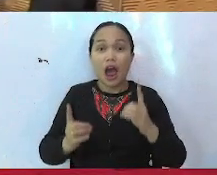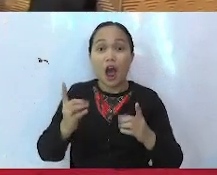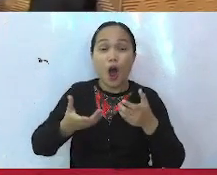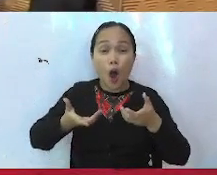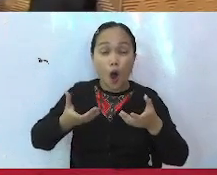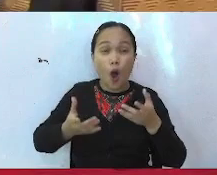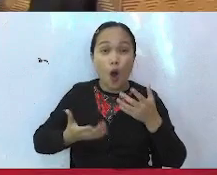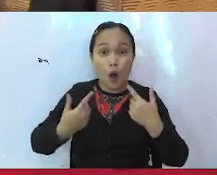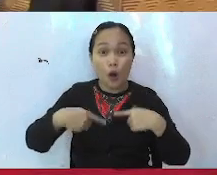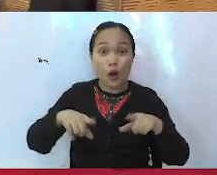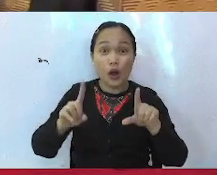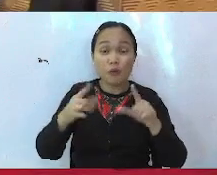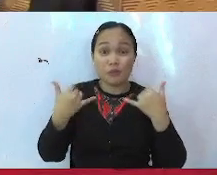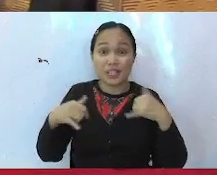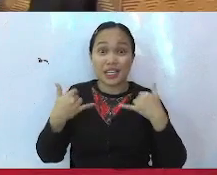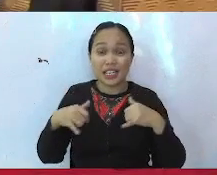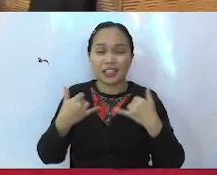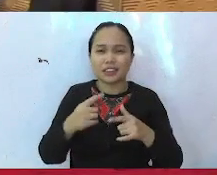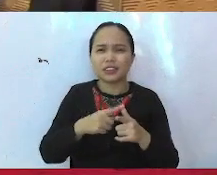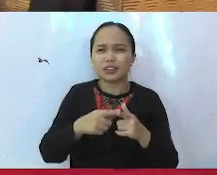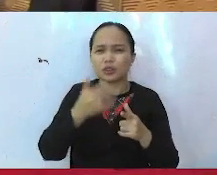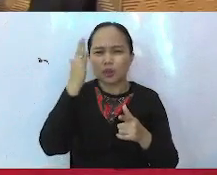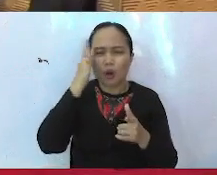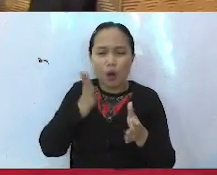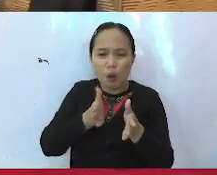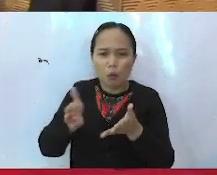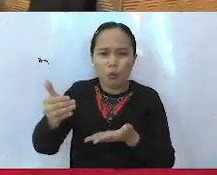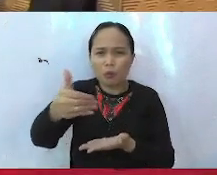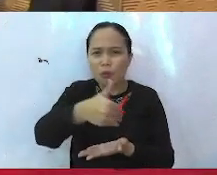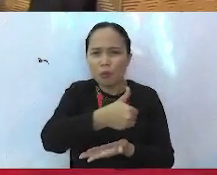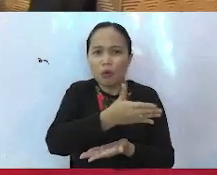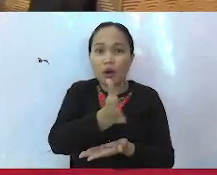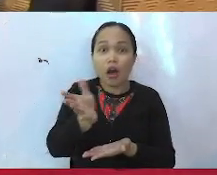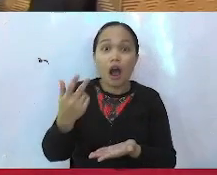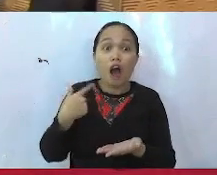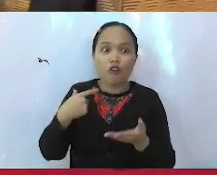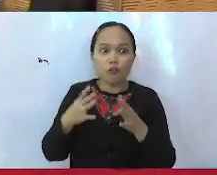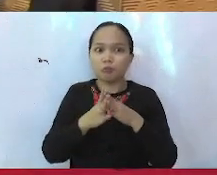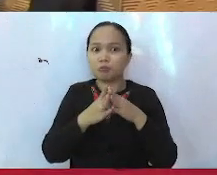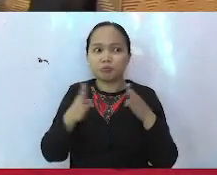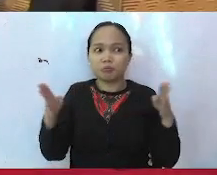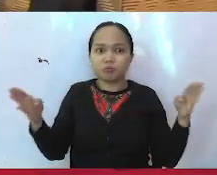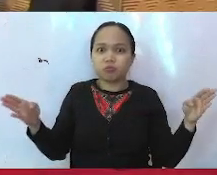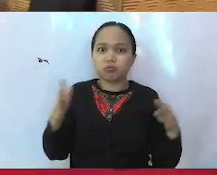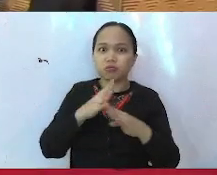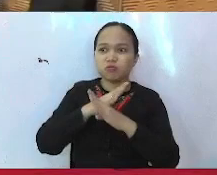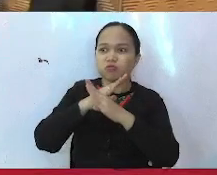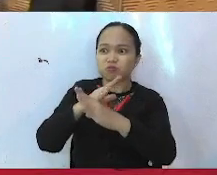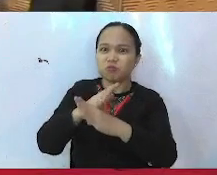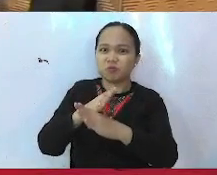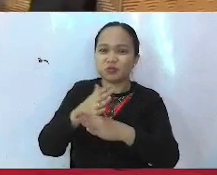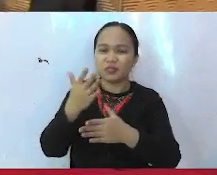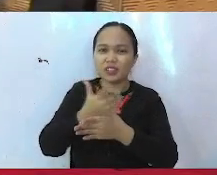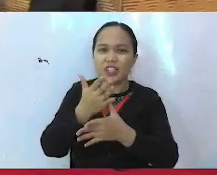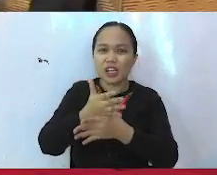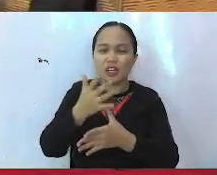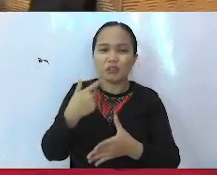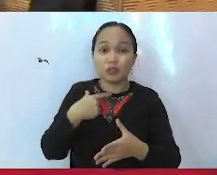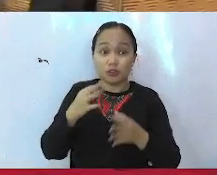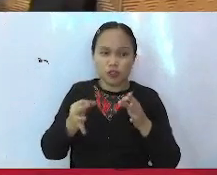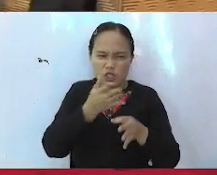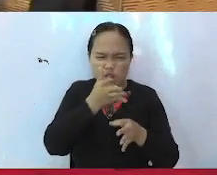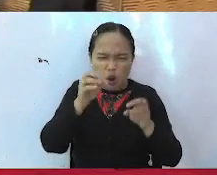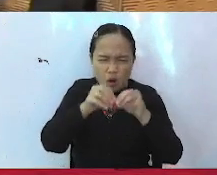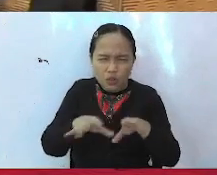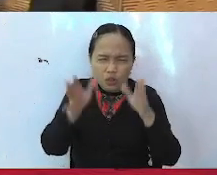All around the track, though, you know, they have these big barriers. Yeah. To where if you start to go off track,